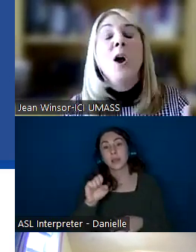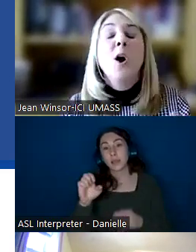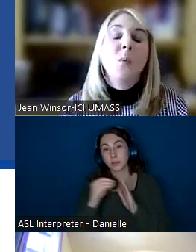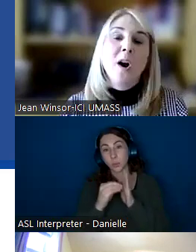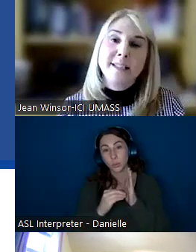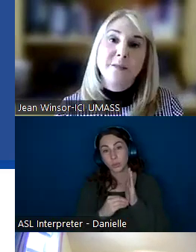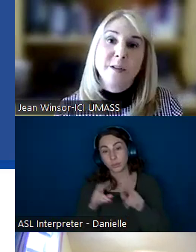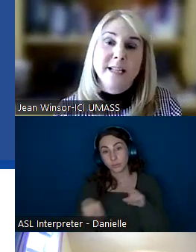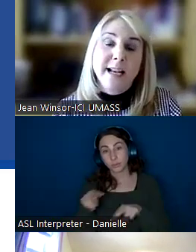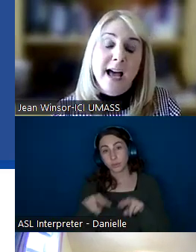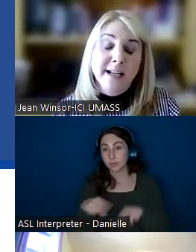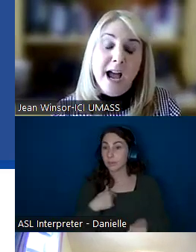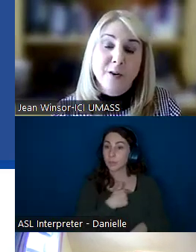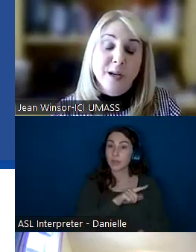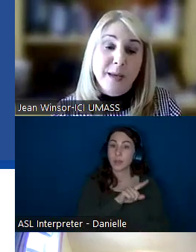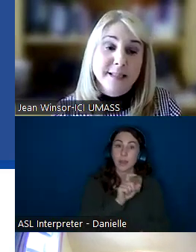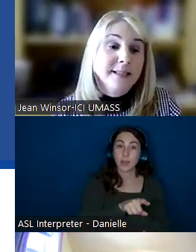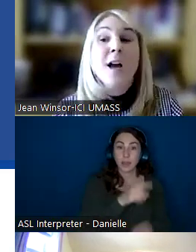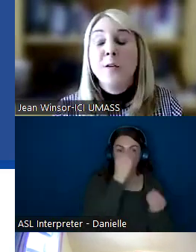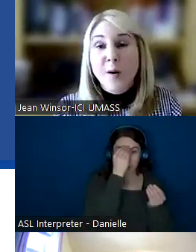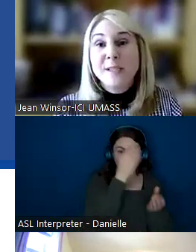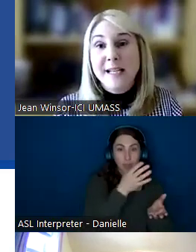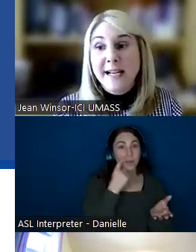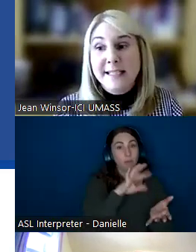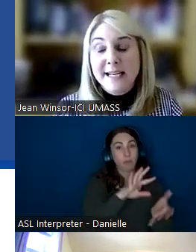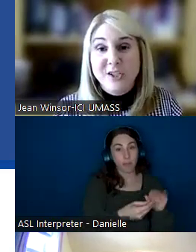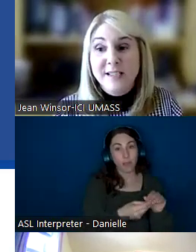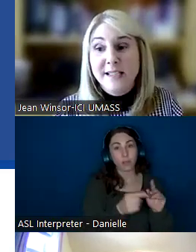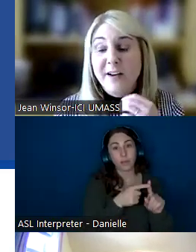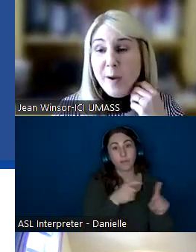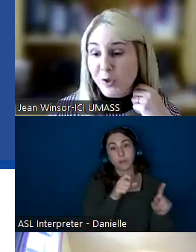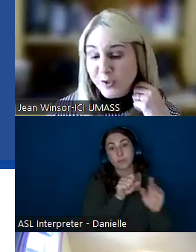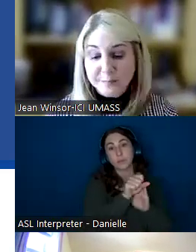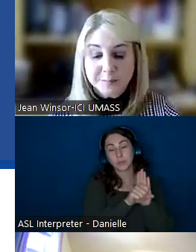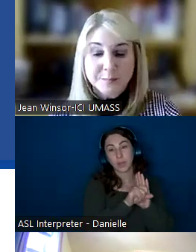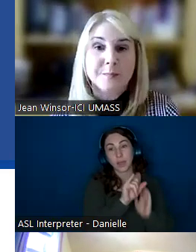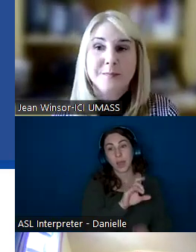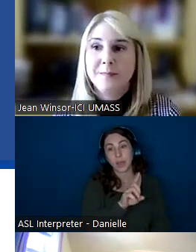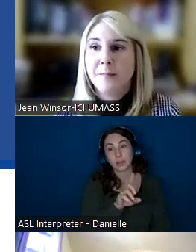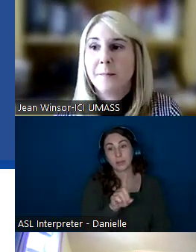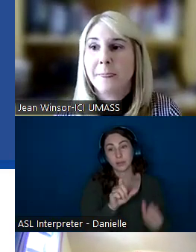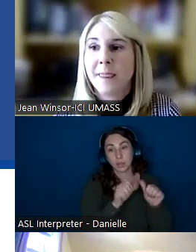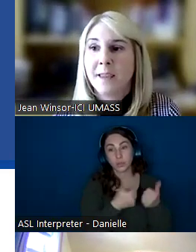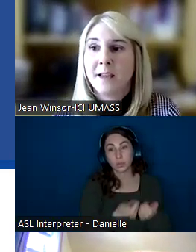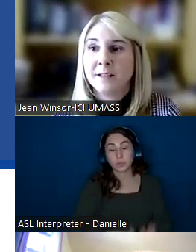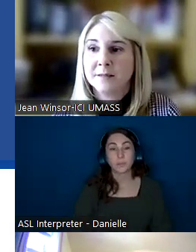information. We're asking for the data on an aggregate basis from state IDD agency staff members.